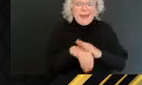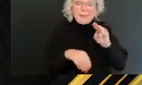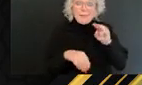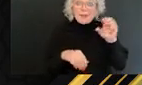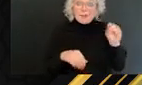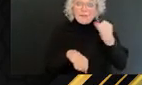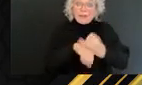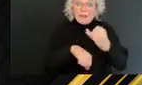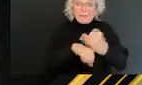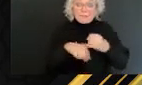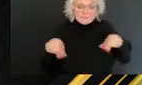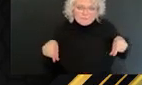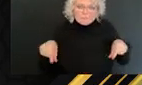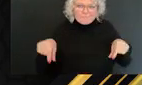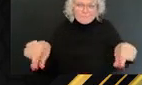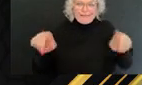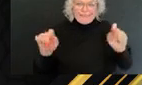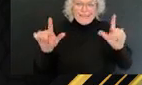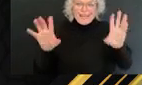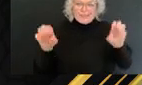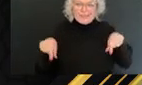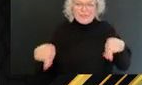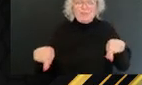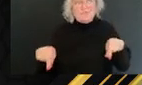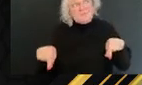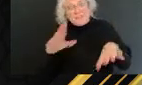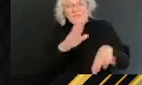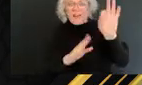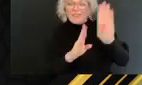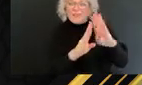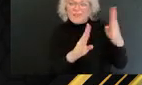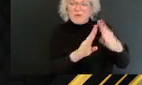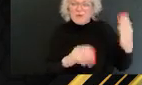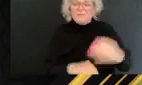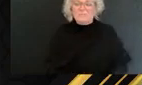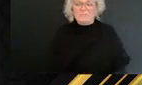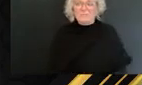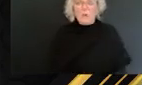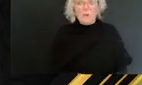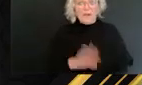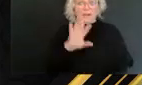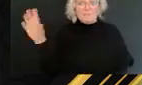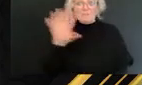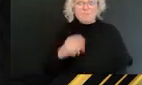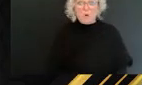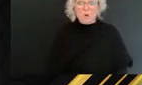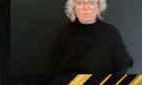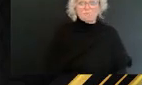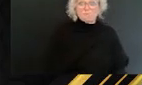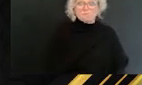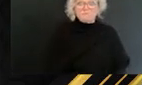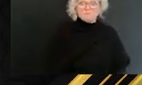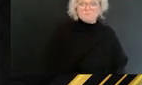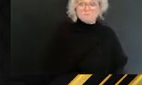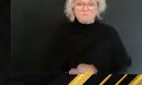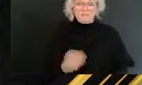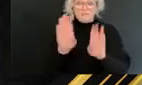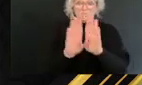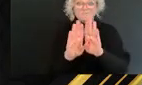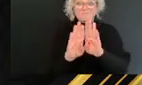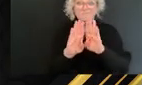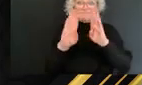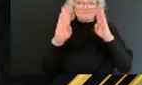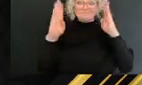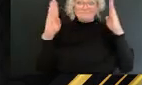tactile strips to find their way to the front door. We can simply wave a hand or shimmy a shoulder to open those